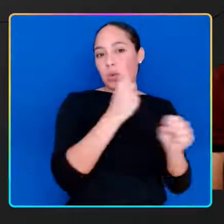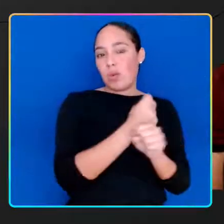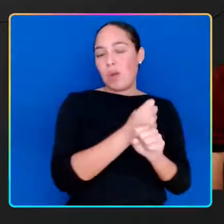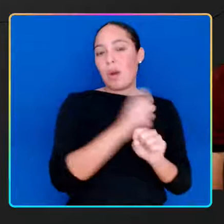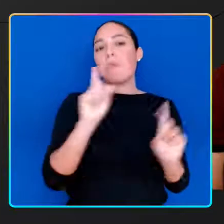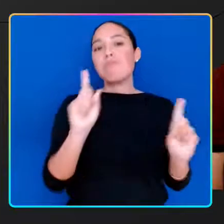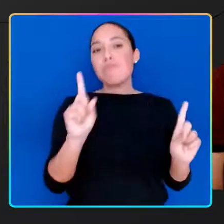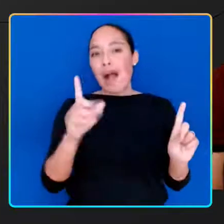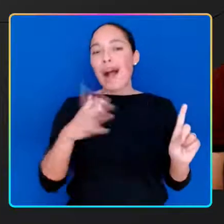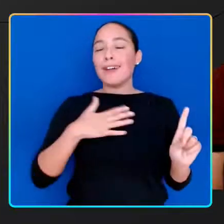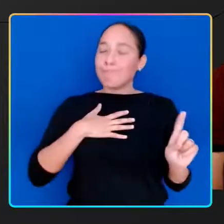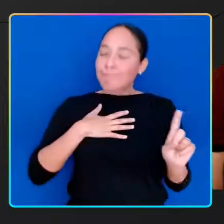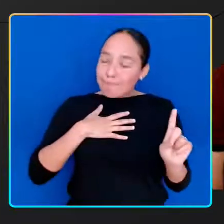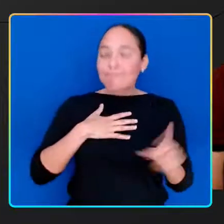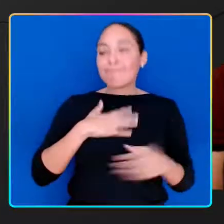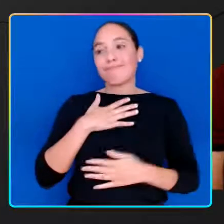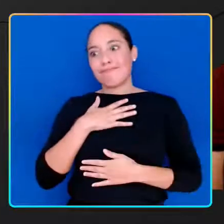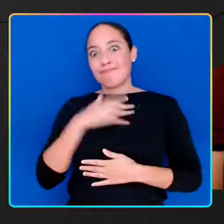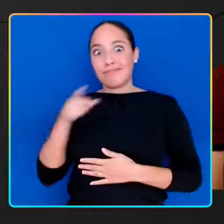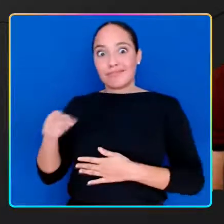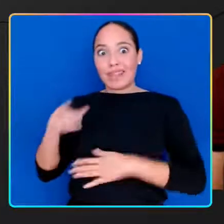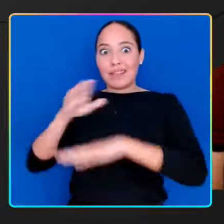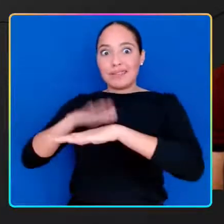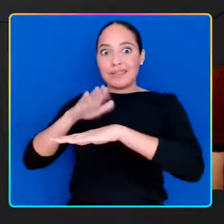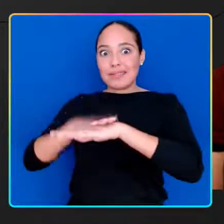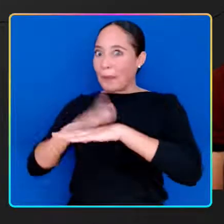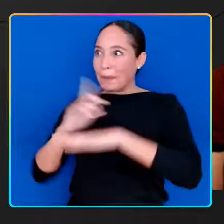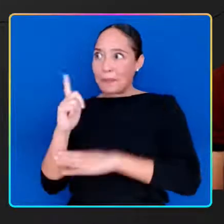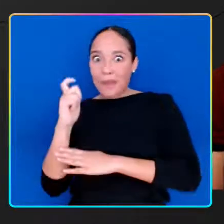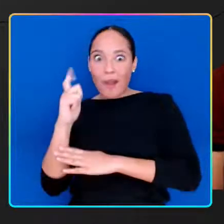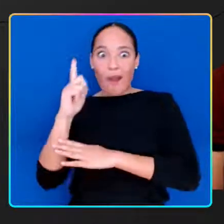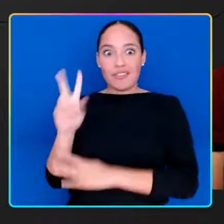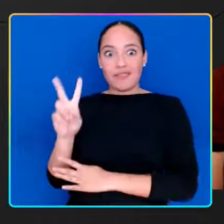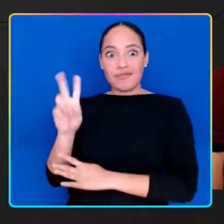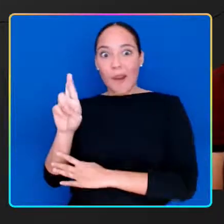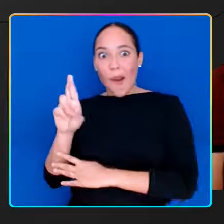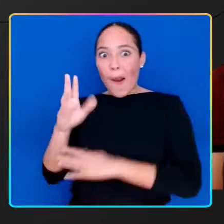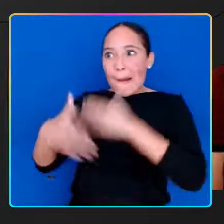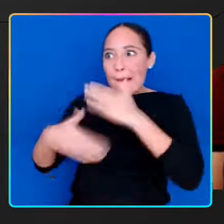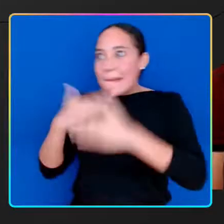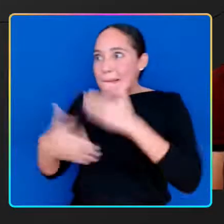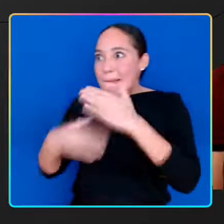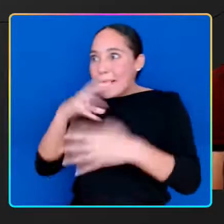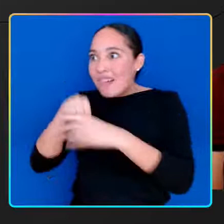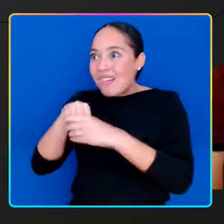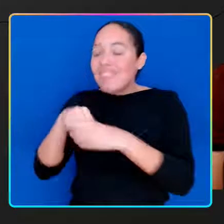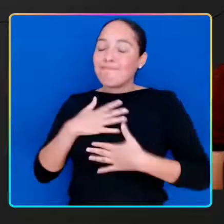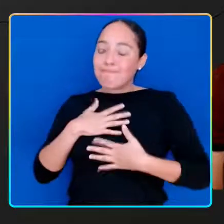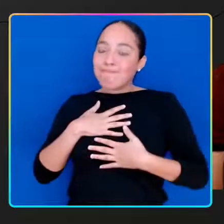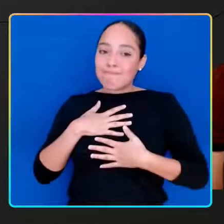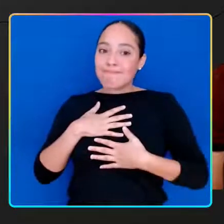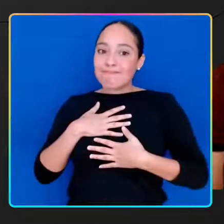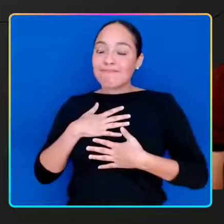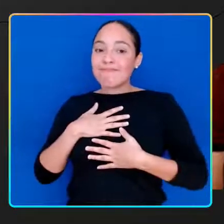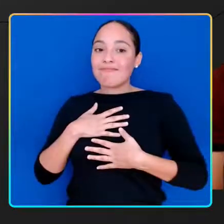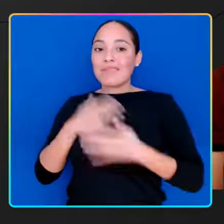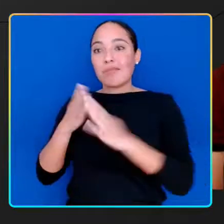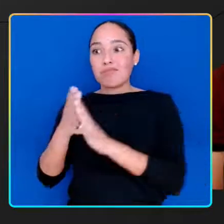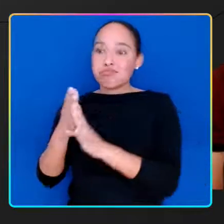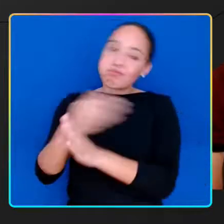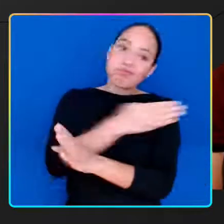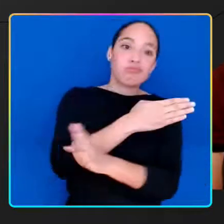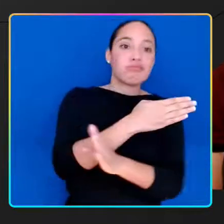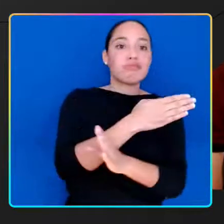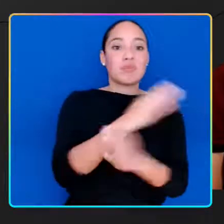in 2017. And since then, I have very big opportunities to focus my passion, to my knowledge